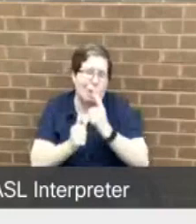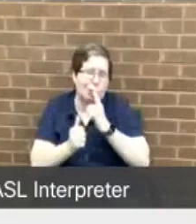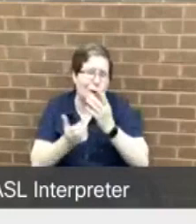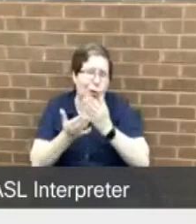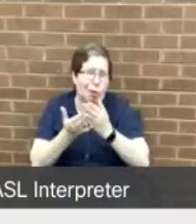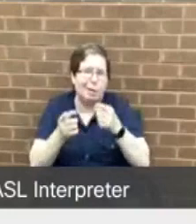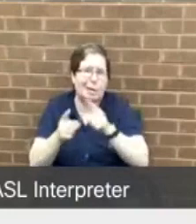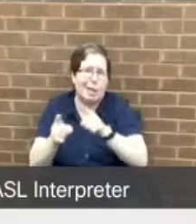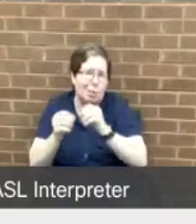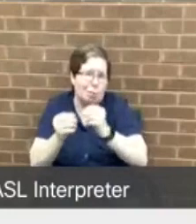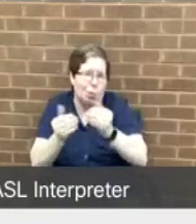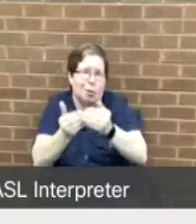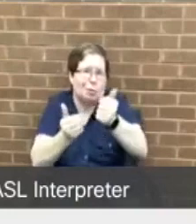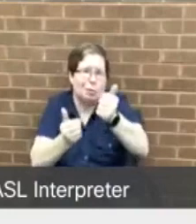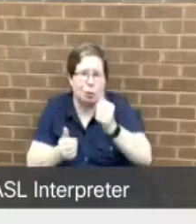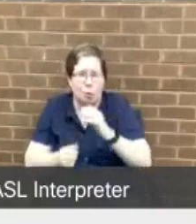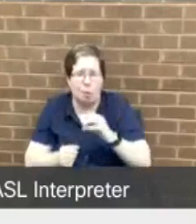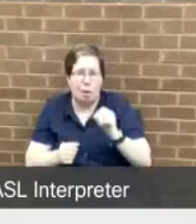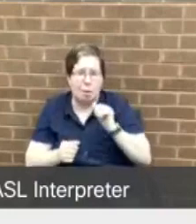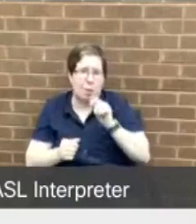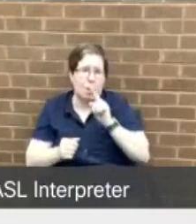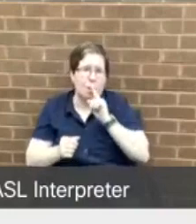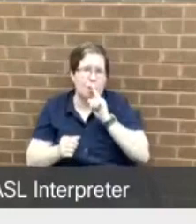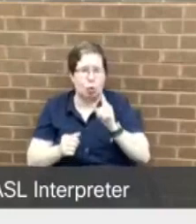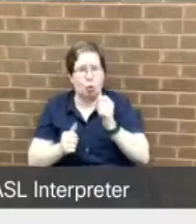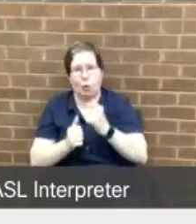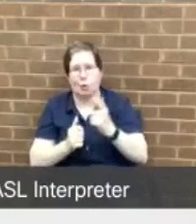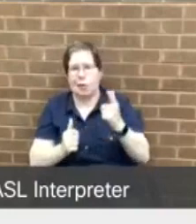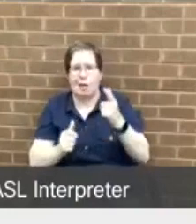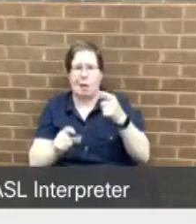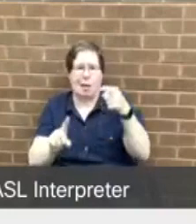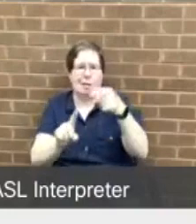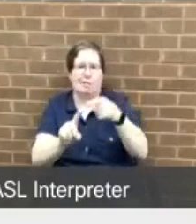know if there's anything, you know, particular that you can